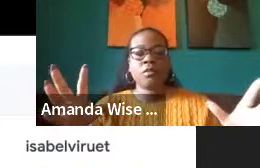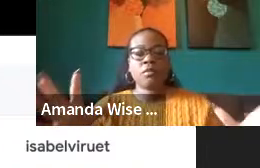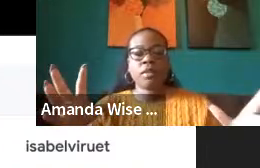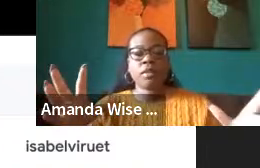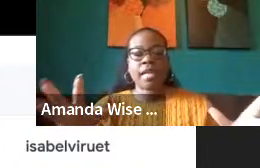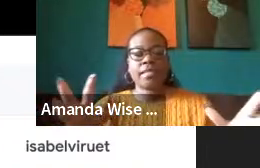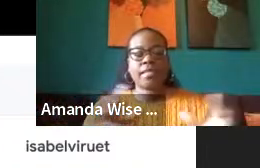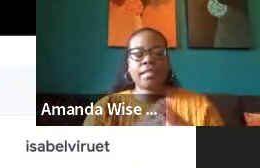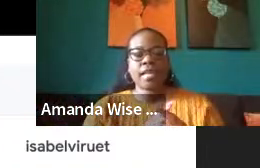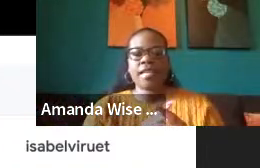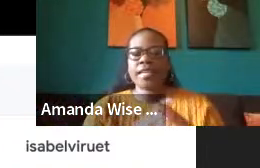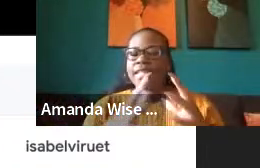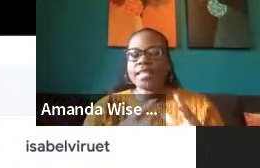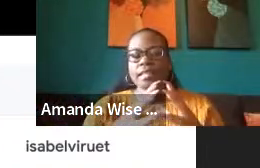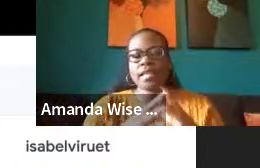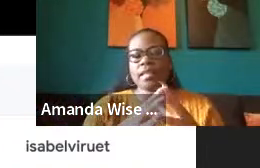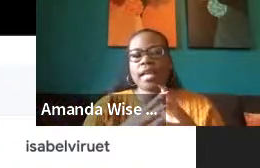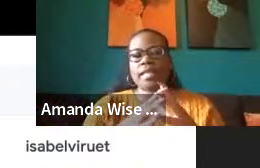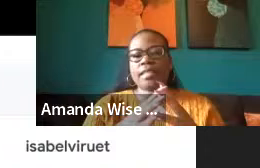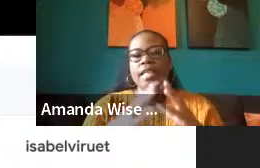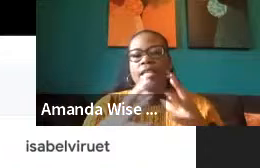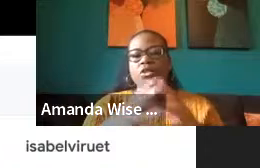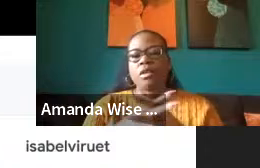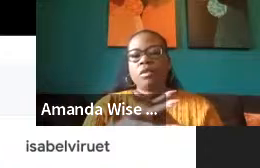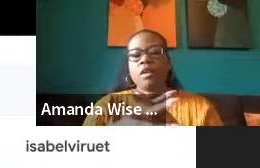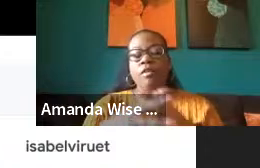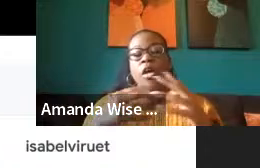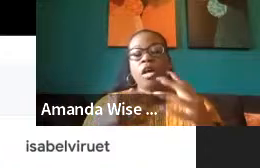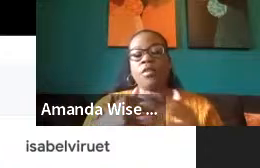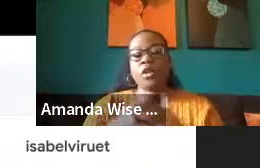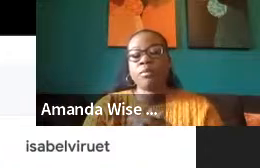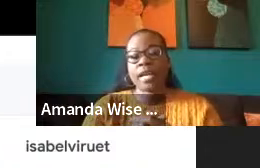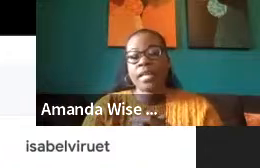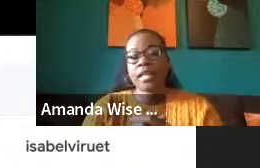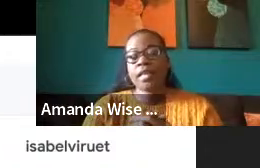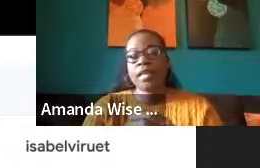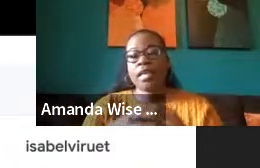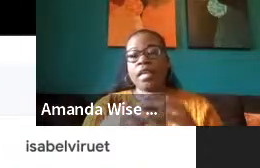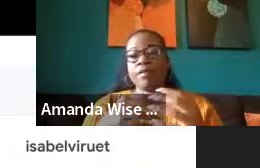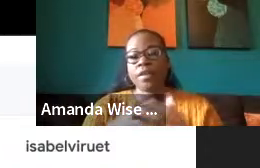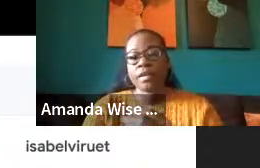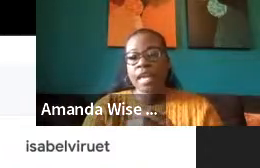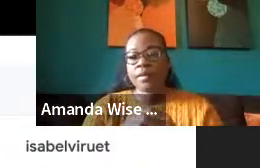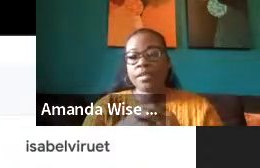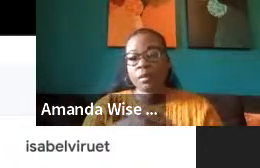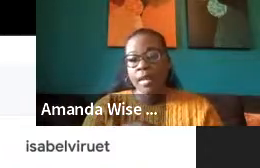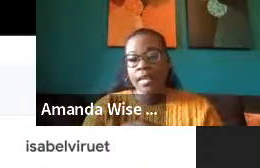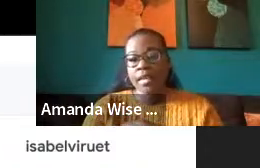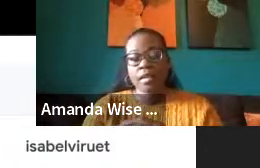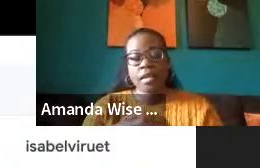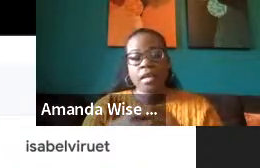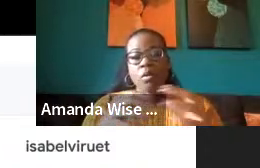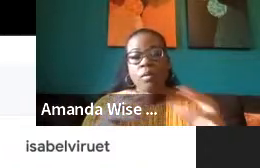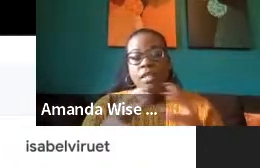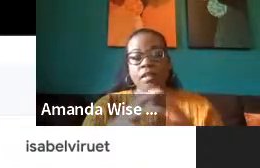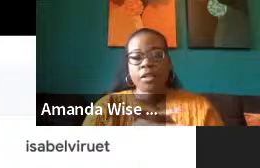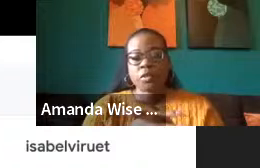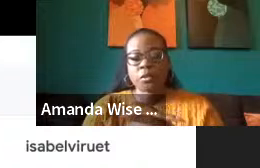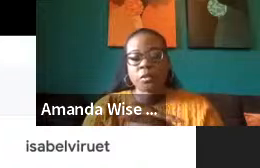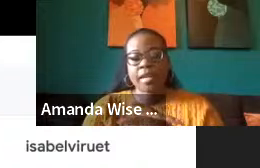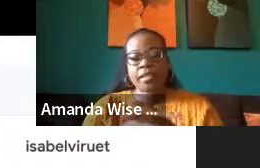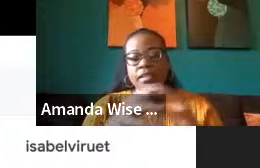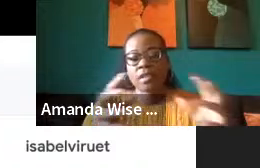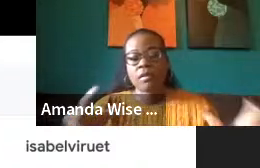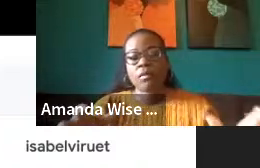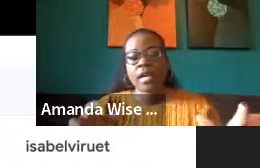want you to realize is that it doesn't take a lot to take control of your branding and of your name and domain within the